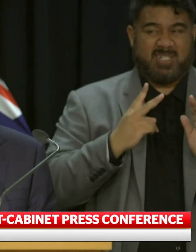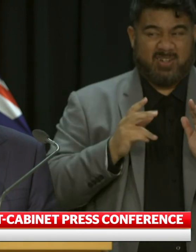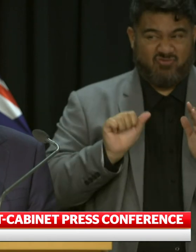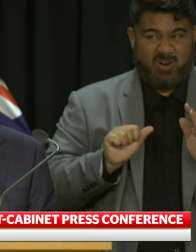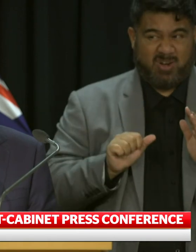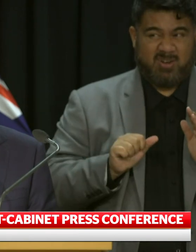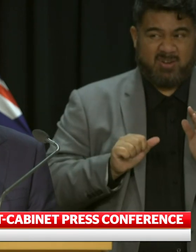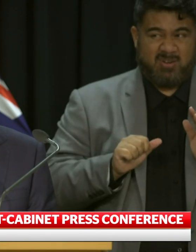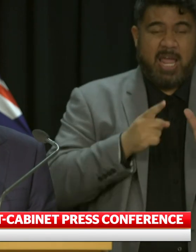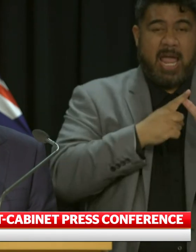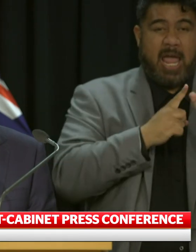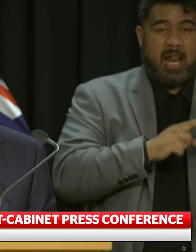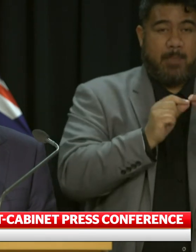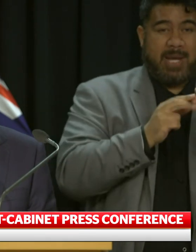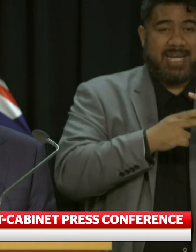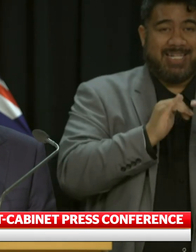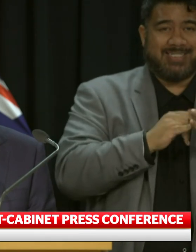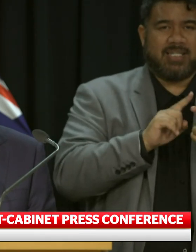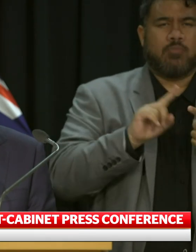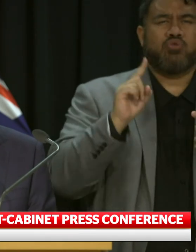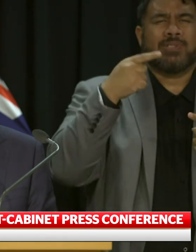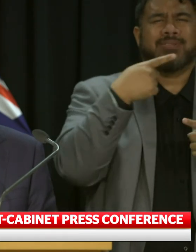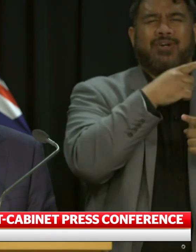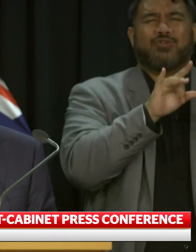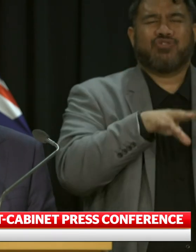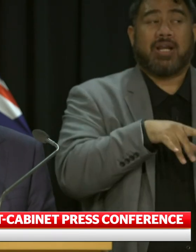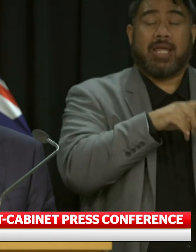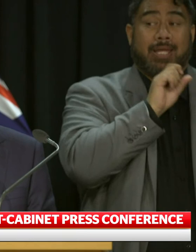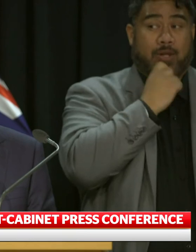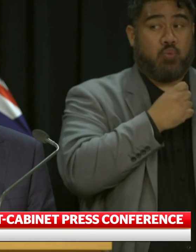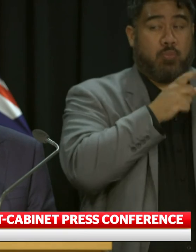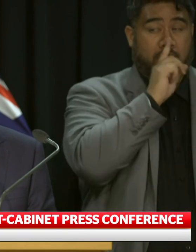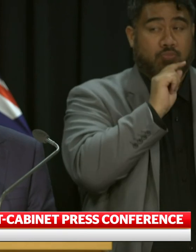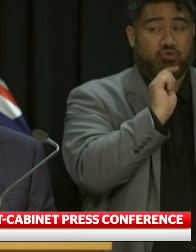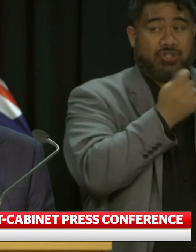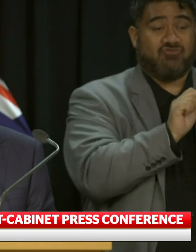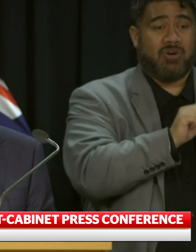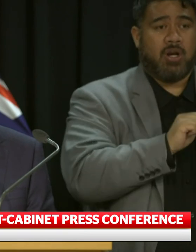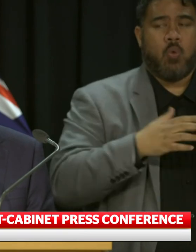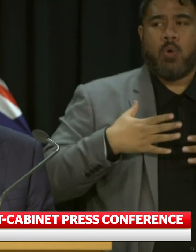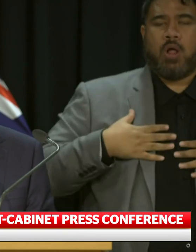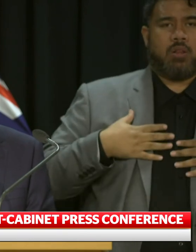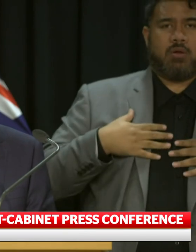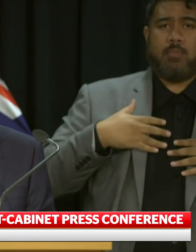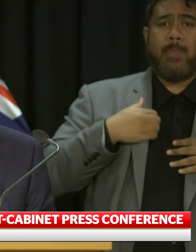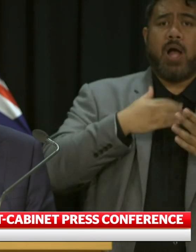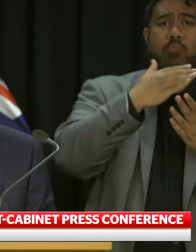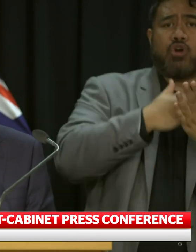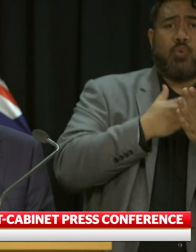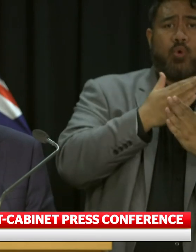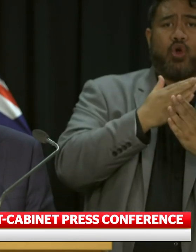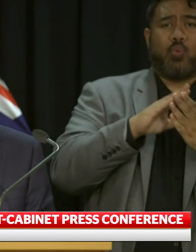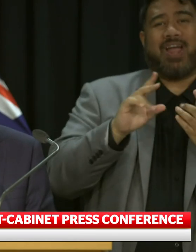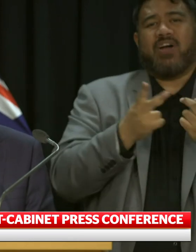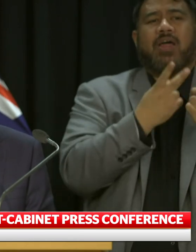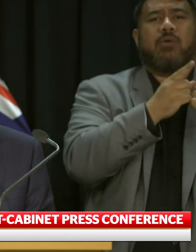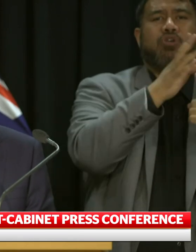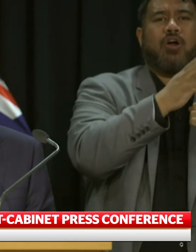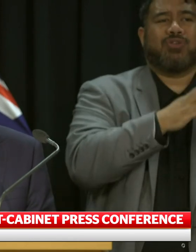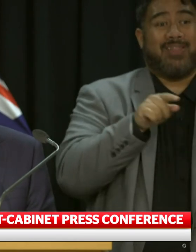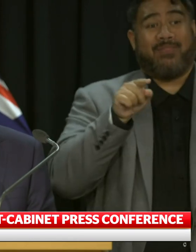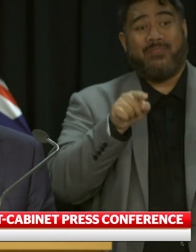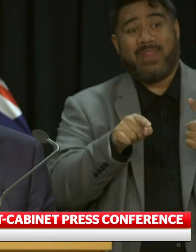re-elected? Ultimately, it's a question for New Zealanders. It's not something that I'm putting front and centre of my programme. I think we've got more pressing issues at the